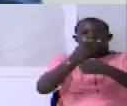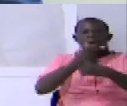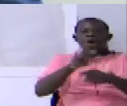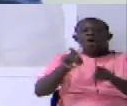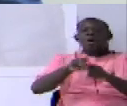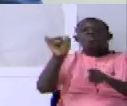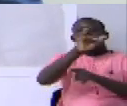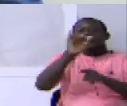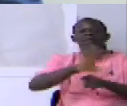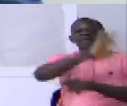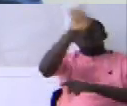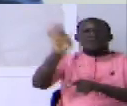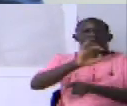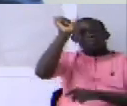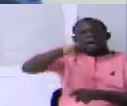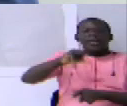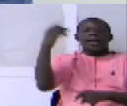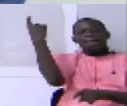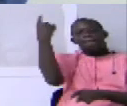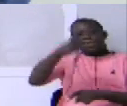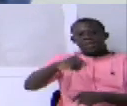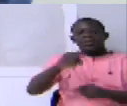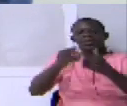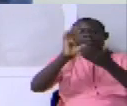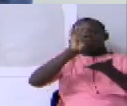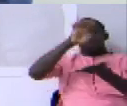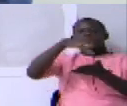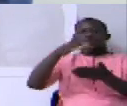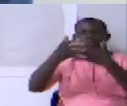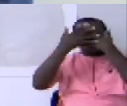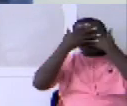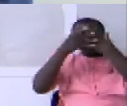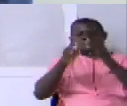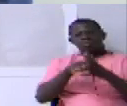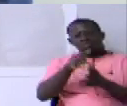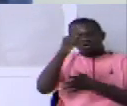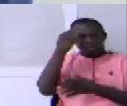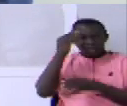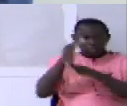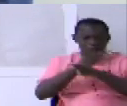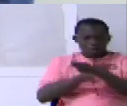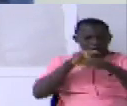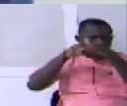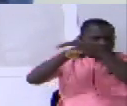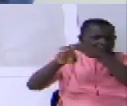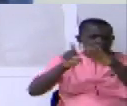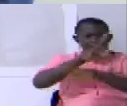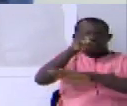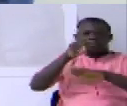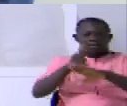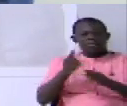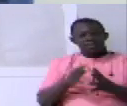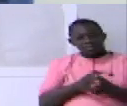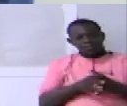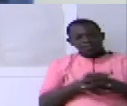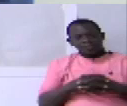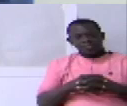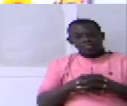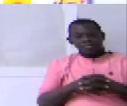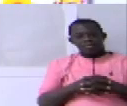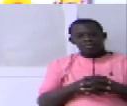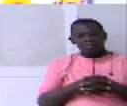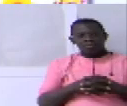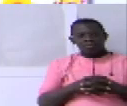than inside Mile 2 prisons? Foi tata dinkira to le Gambia jang dame yalon ko je sangarata katambi Mile 2